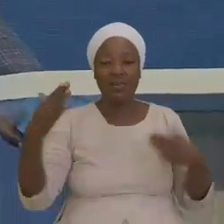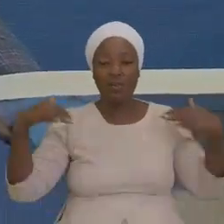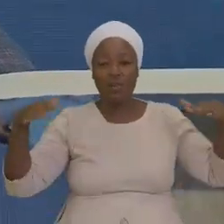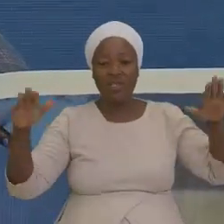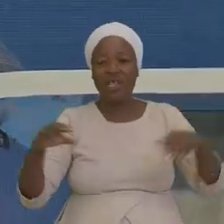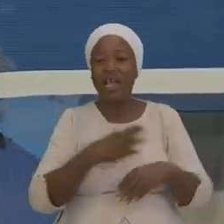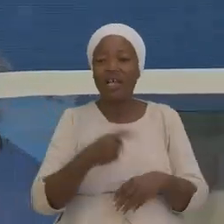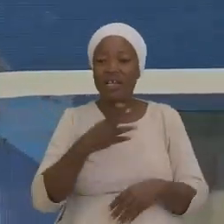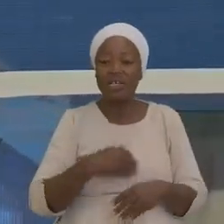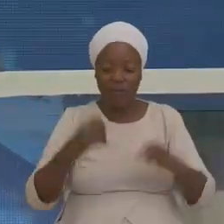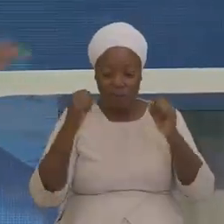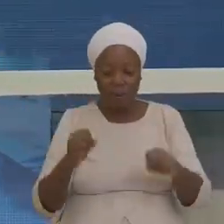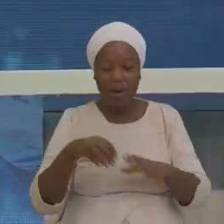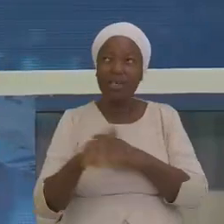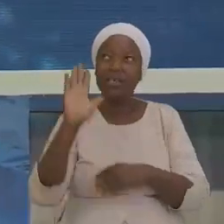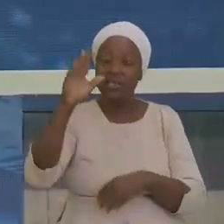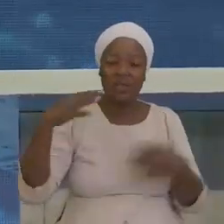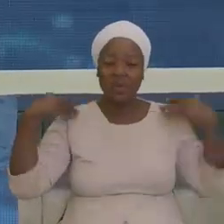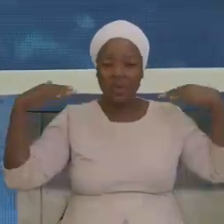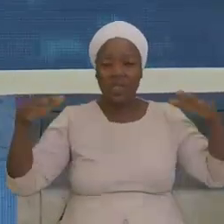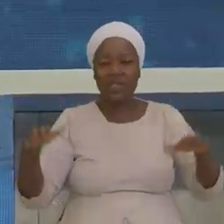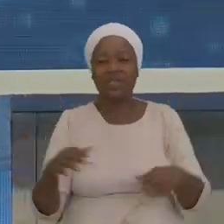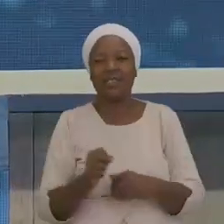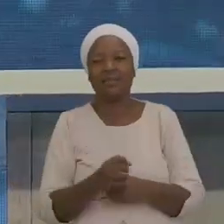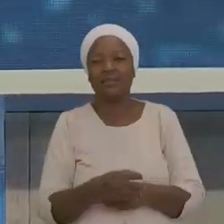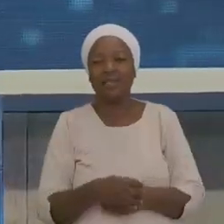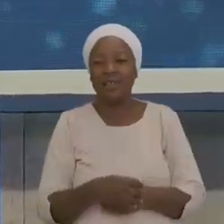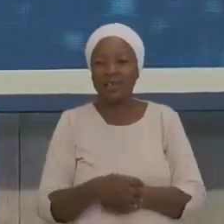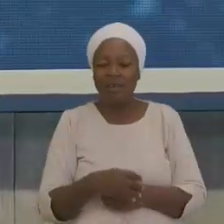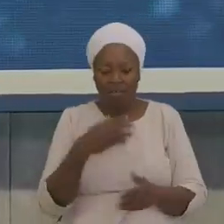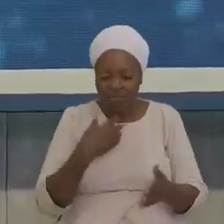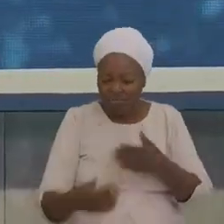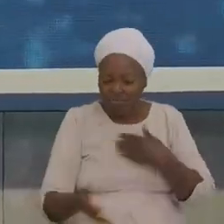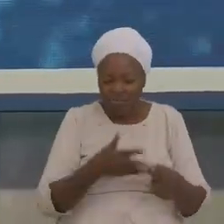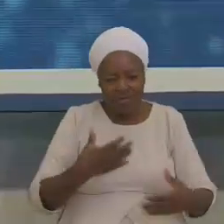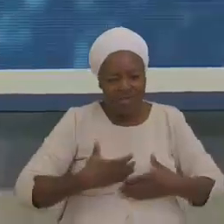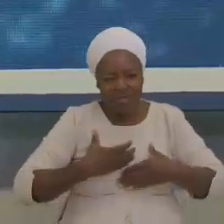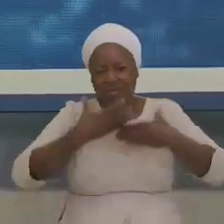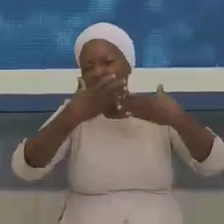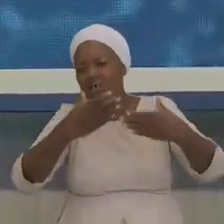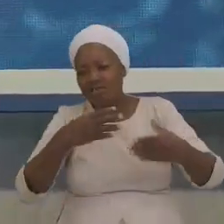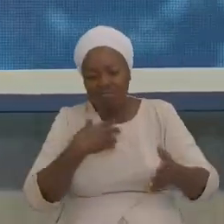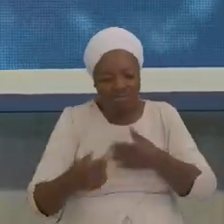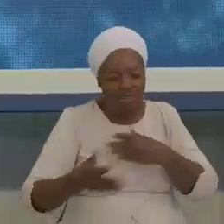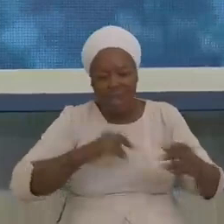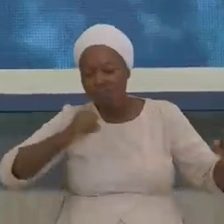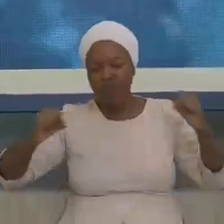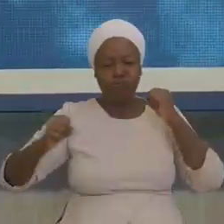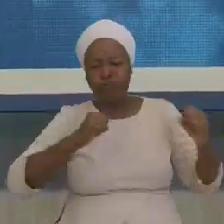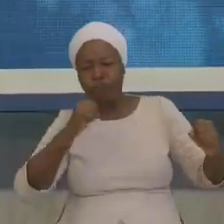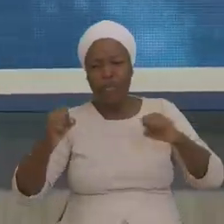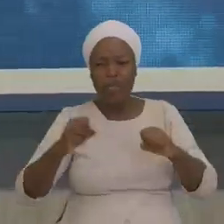power in his wings. Whatever shout, whatever gymnastics,